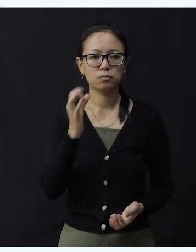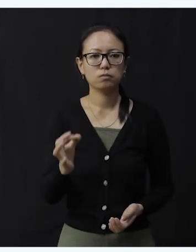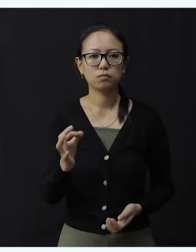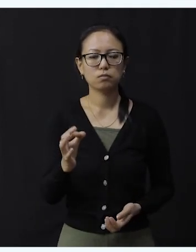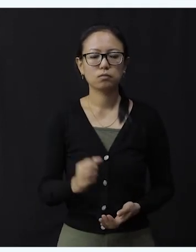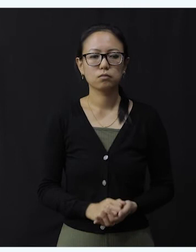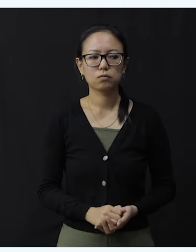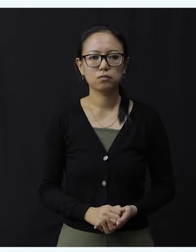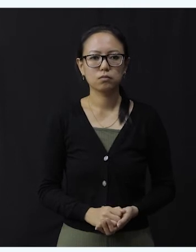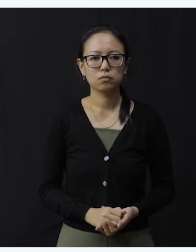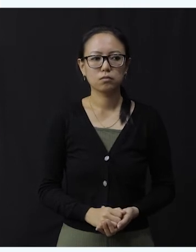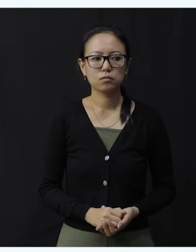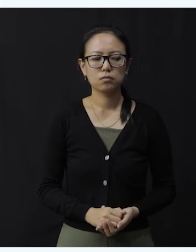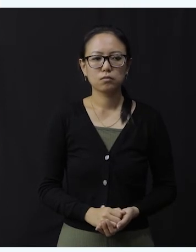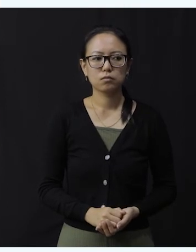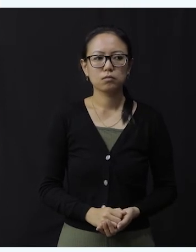on a seat belt, okay?